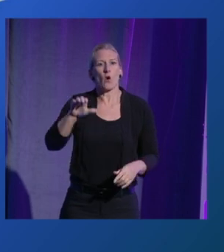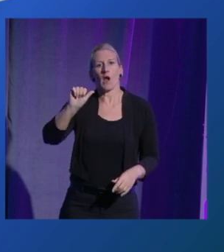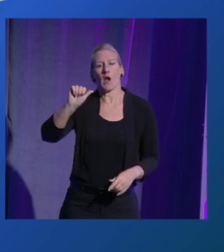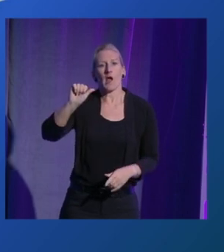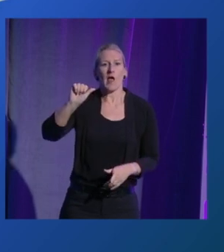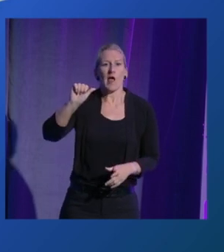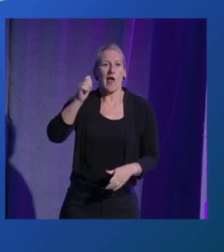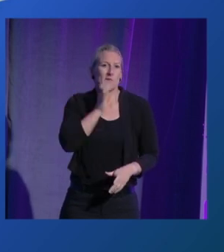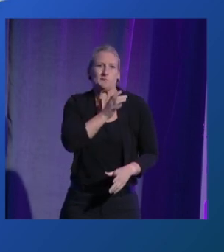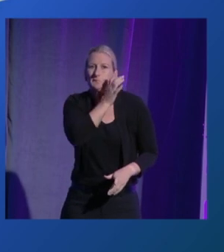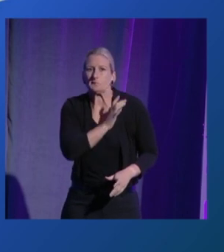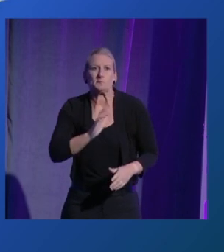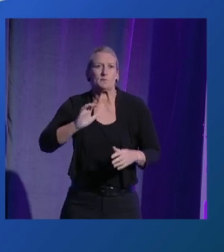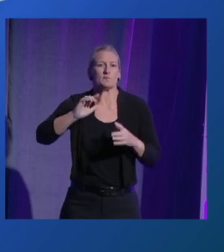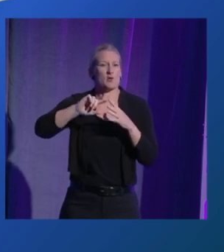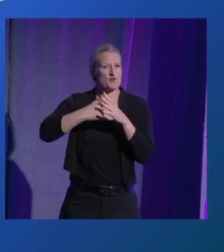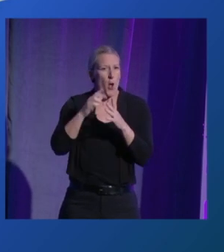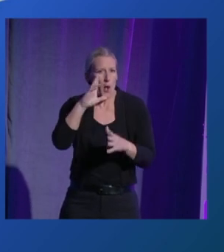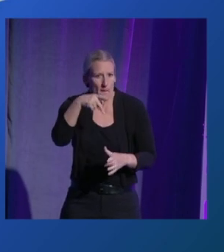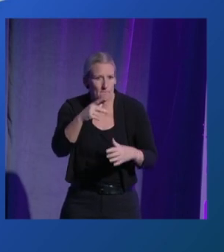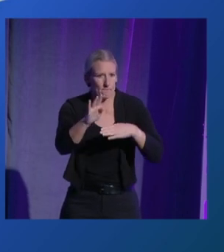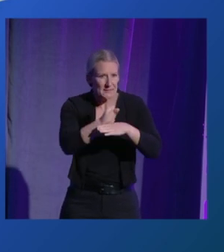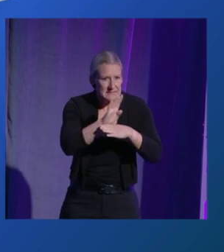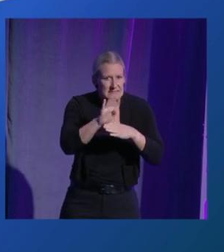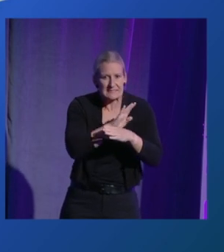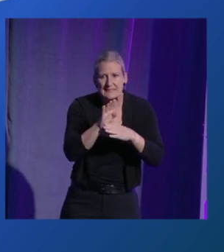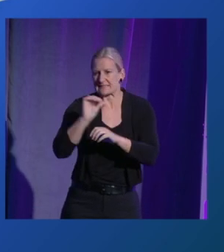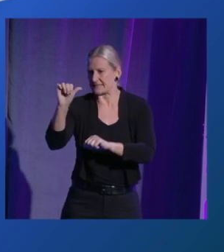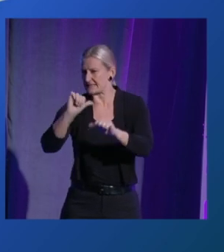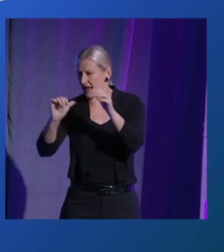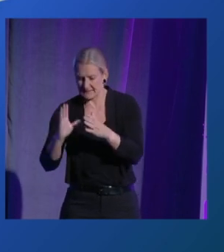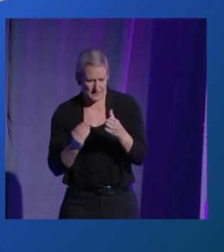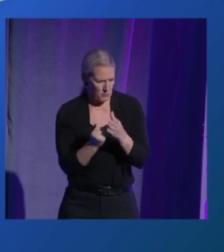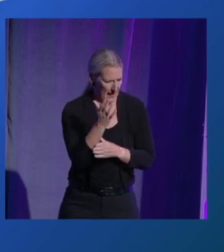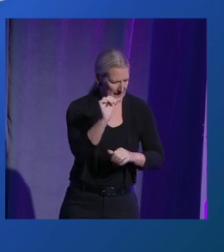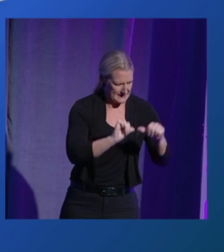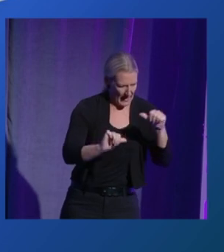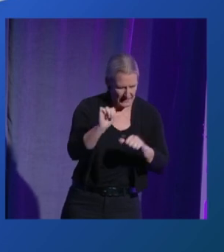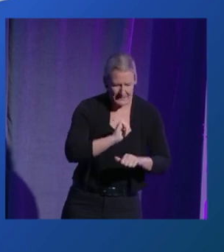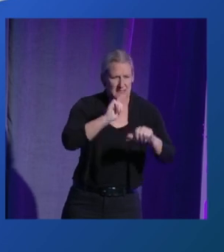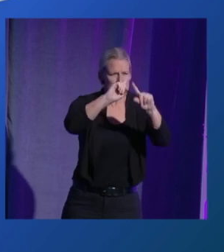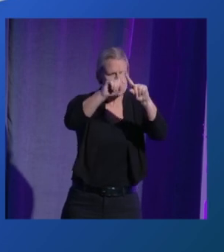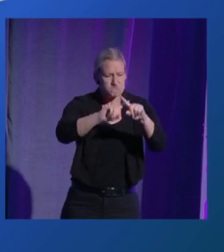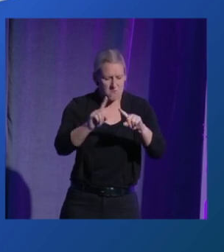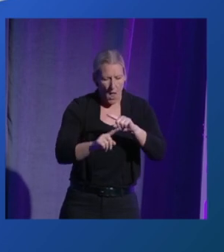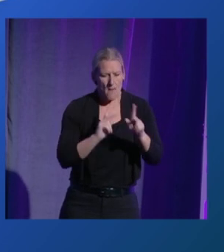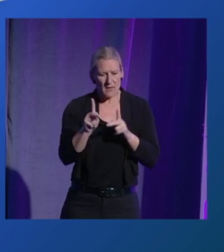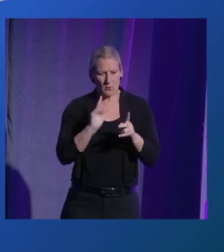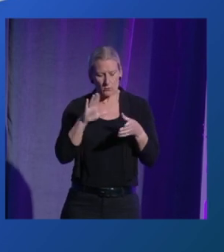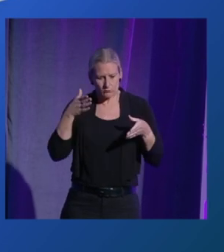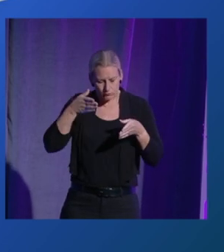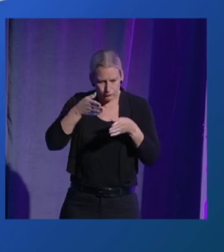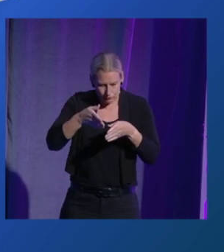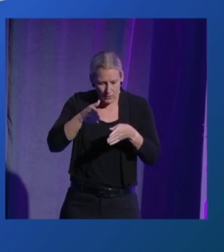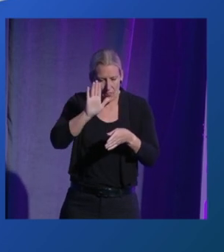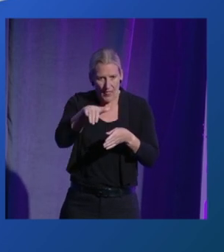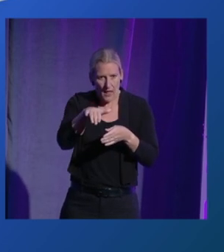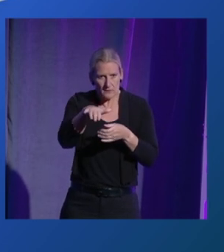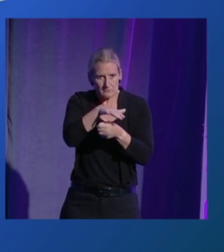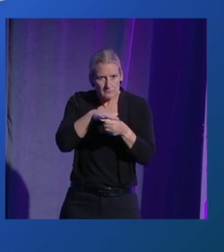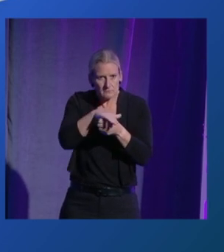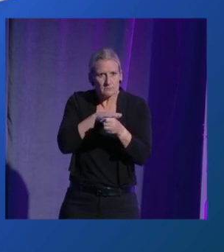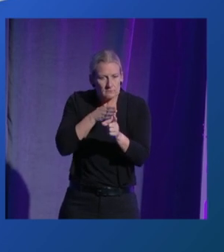scale-ups and plant scientists to come together and communicate and collaborate to feed Fuel and build the